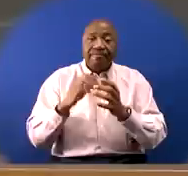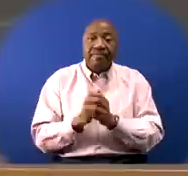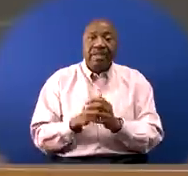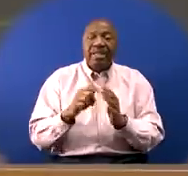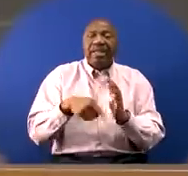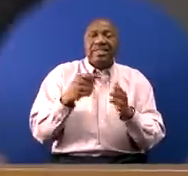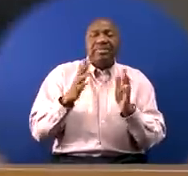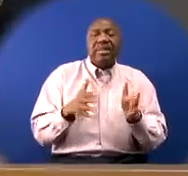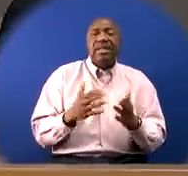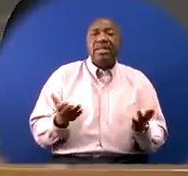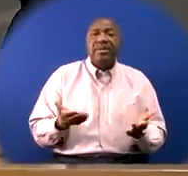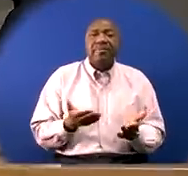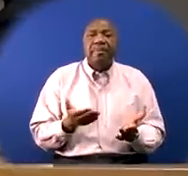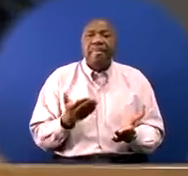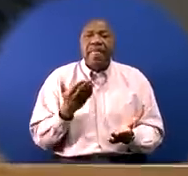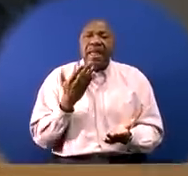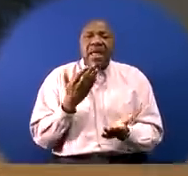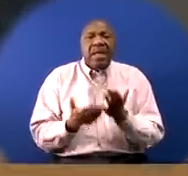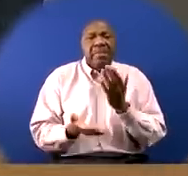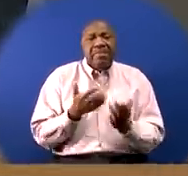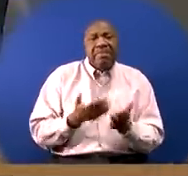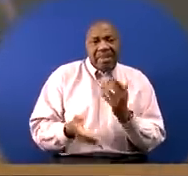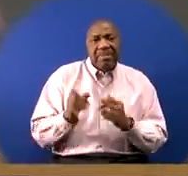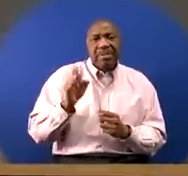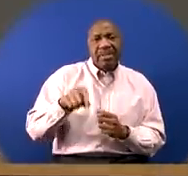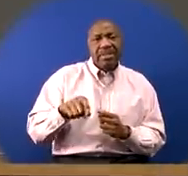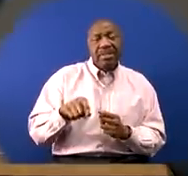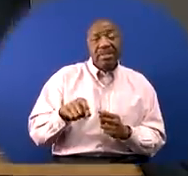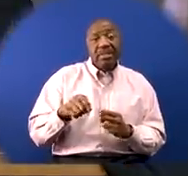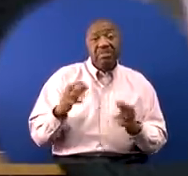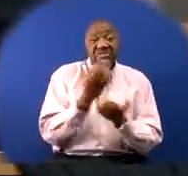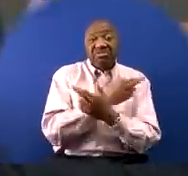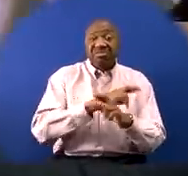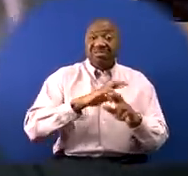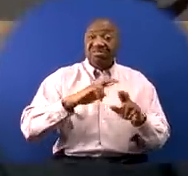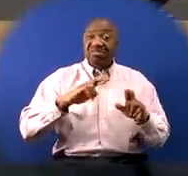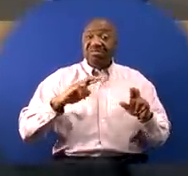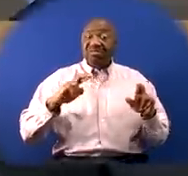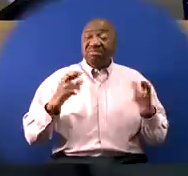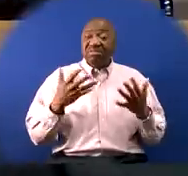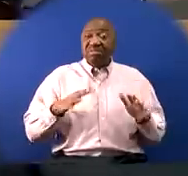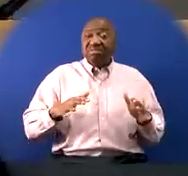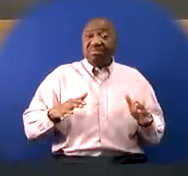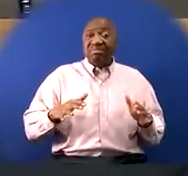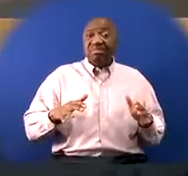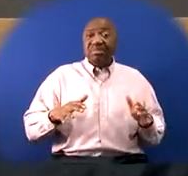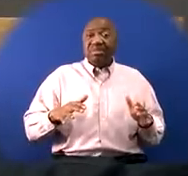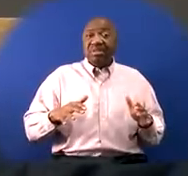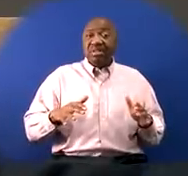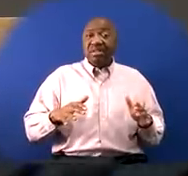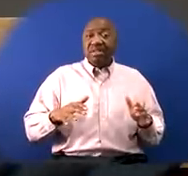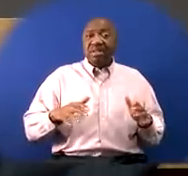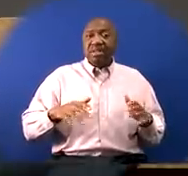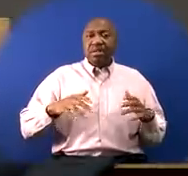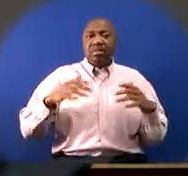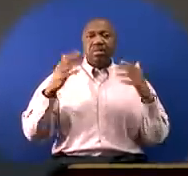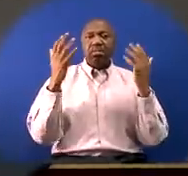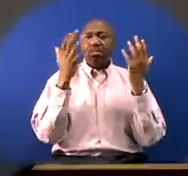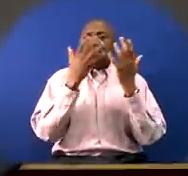Somebody in this church today may need to be redeemed. What a wonderful